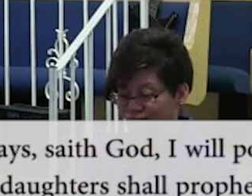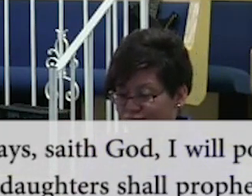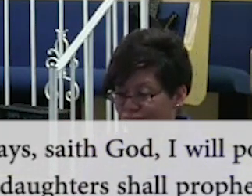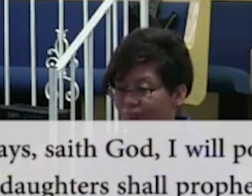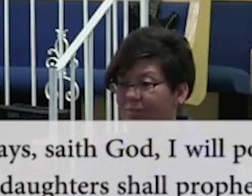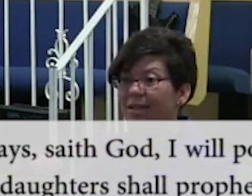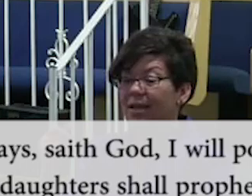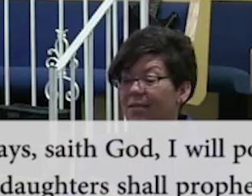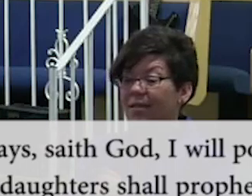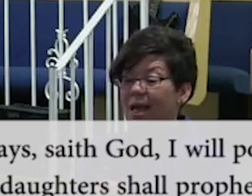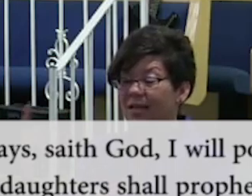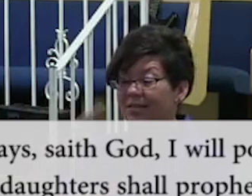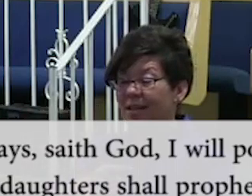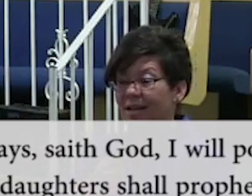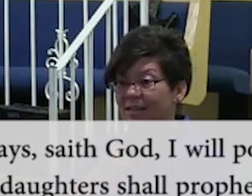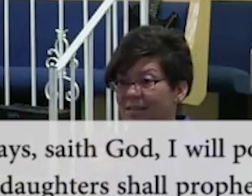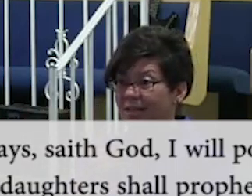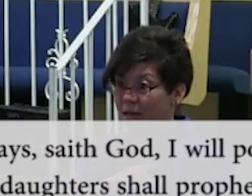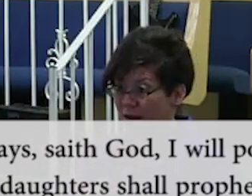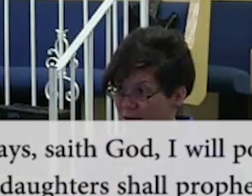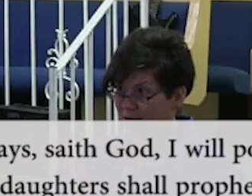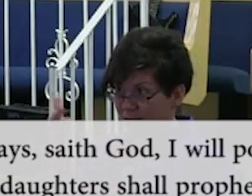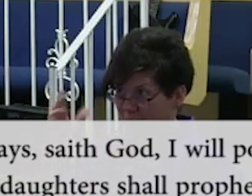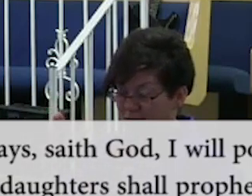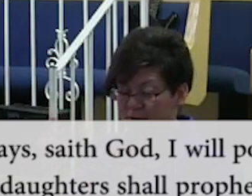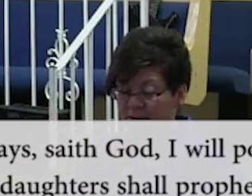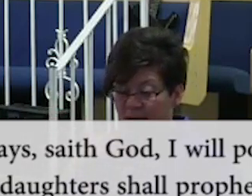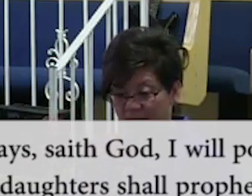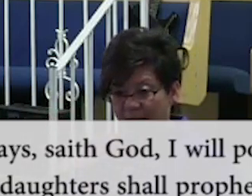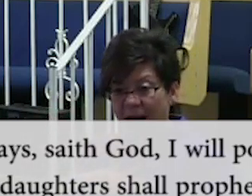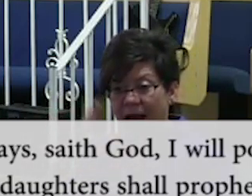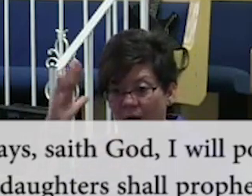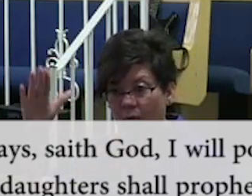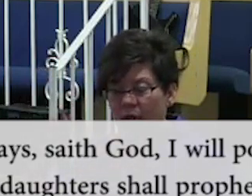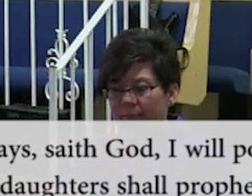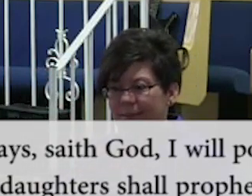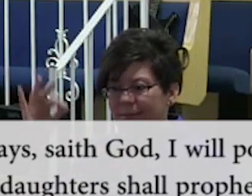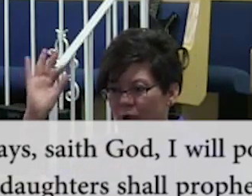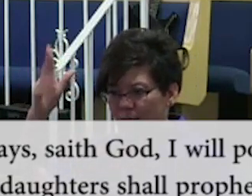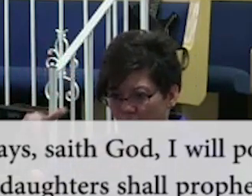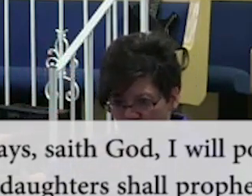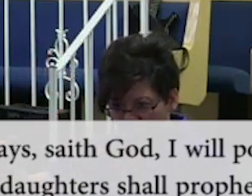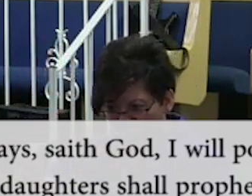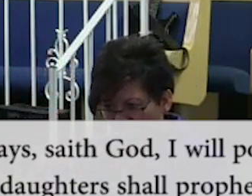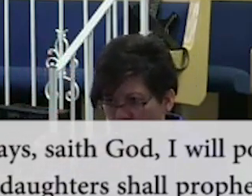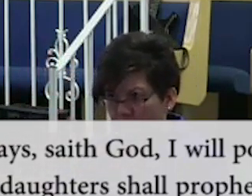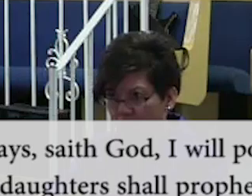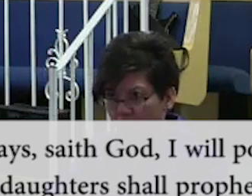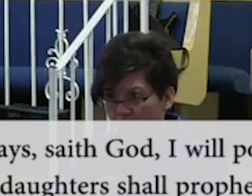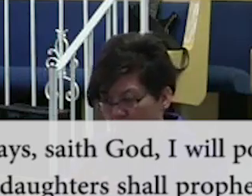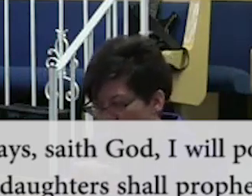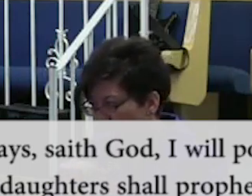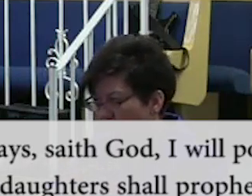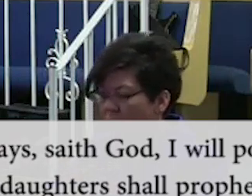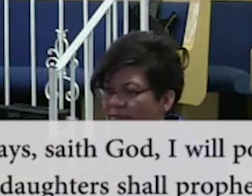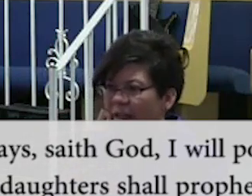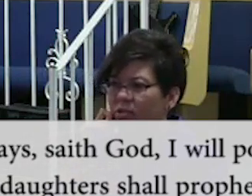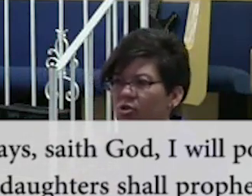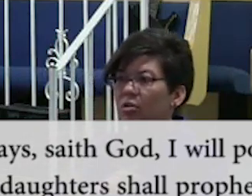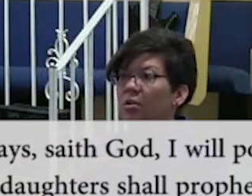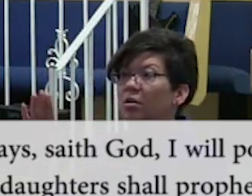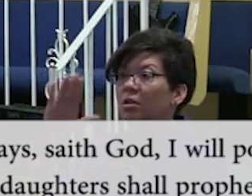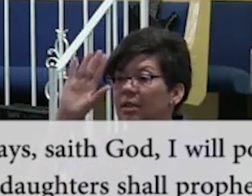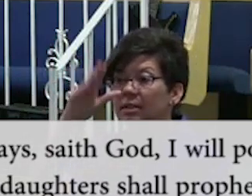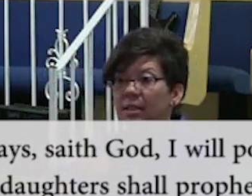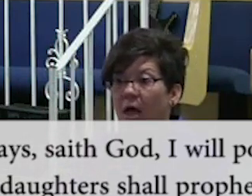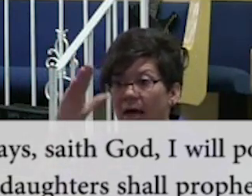in the last days, saith God, I will pour out my spirit upon all flesh, and your